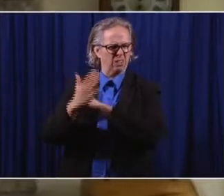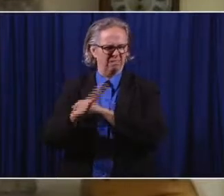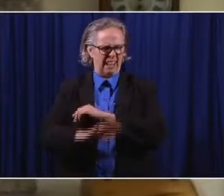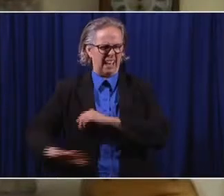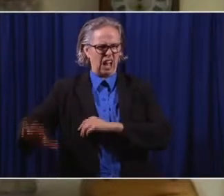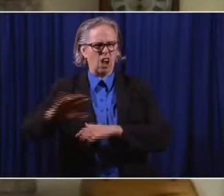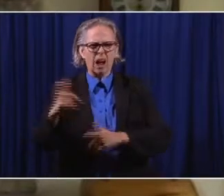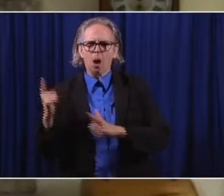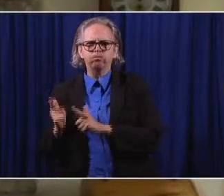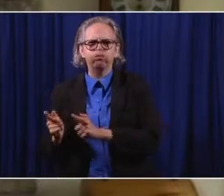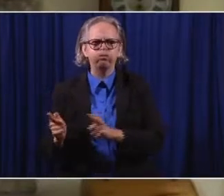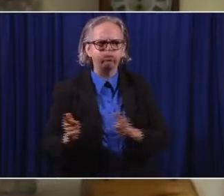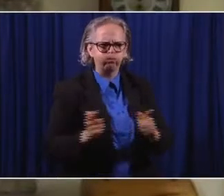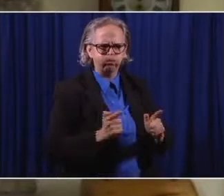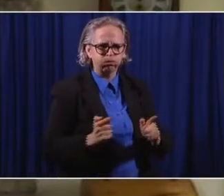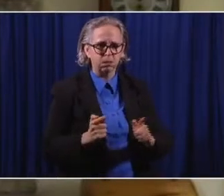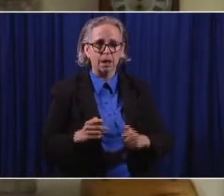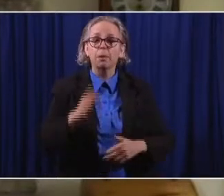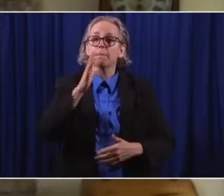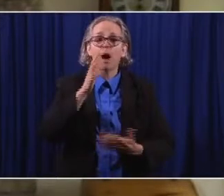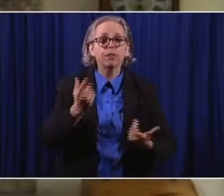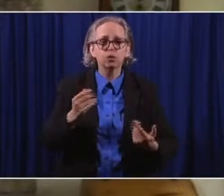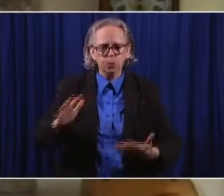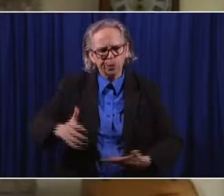3 other adults.